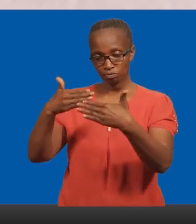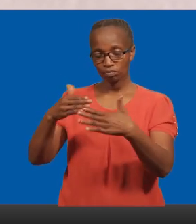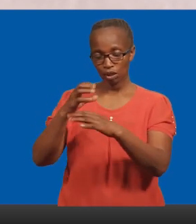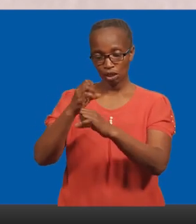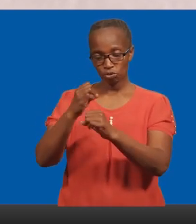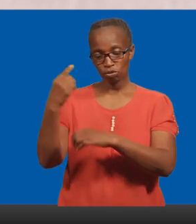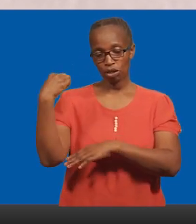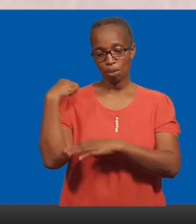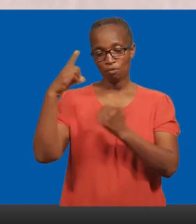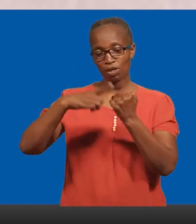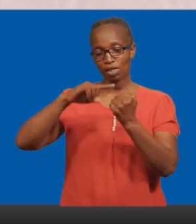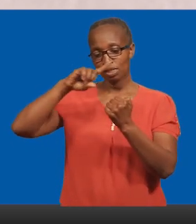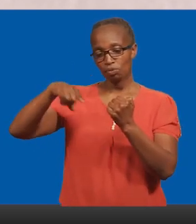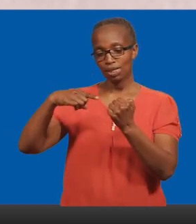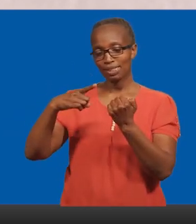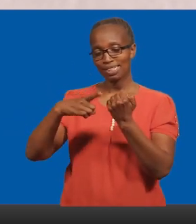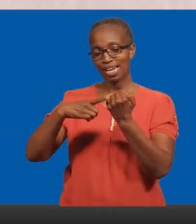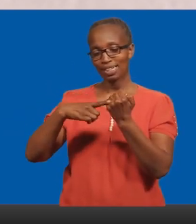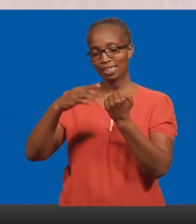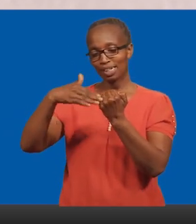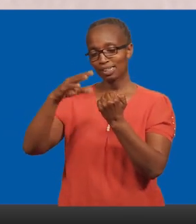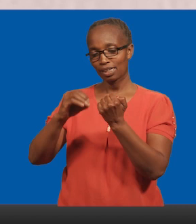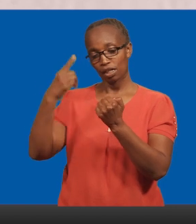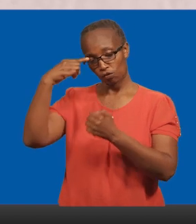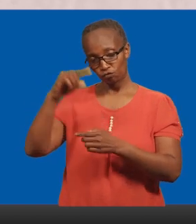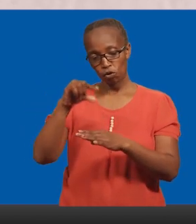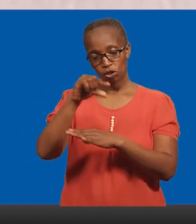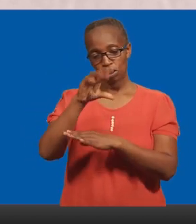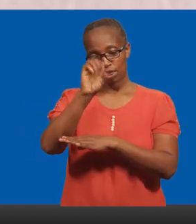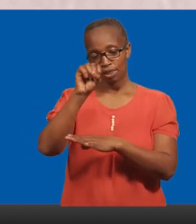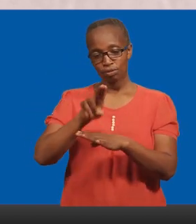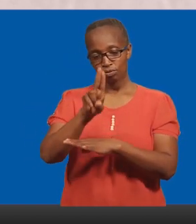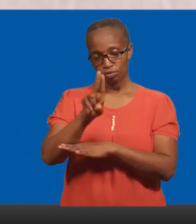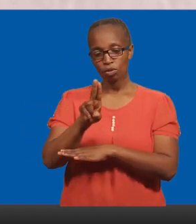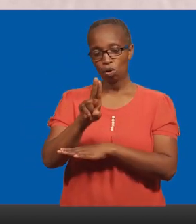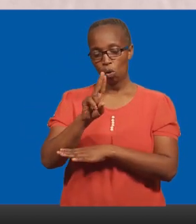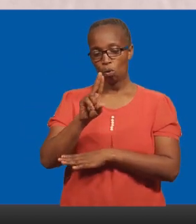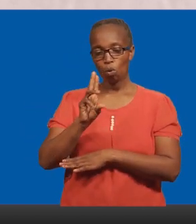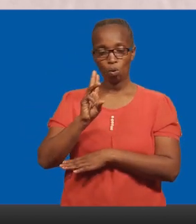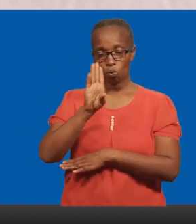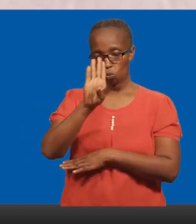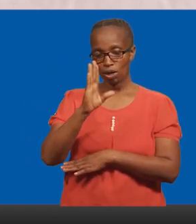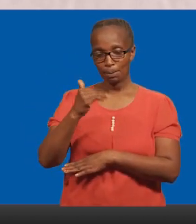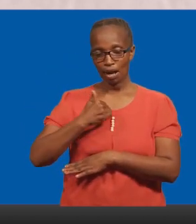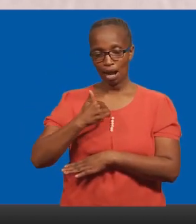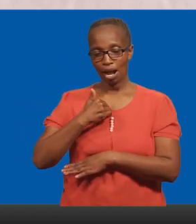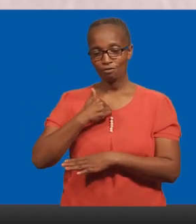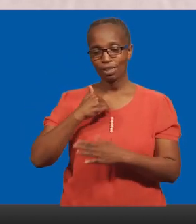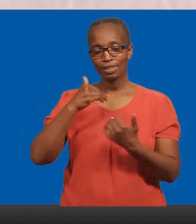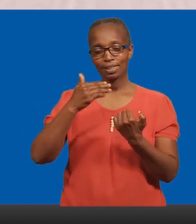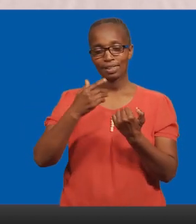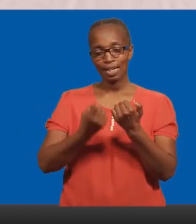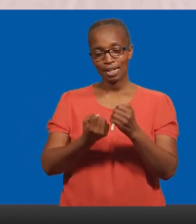will give a total number of 6,890. For the GSU, we have will be having